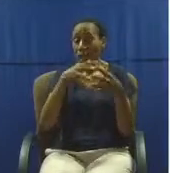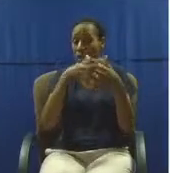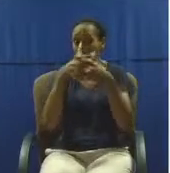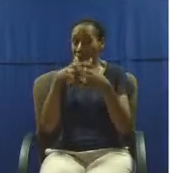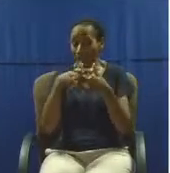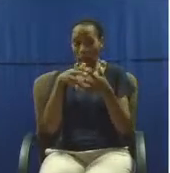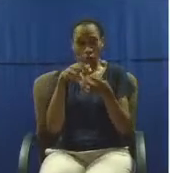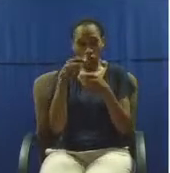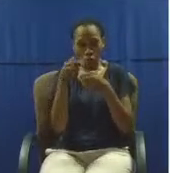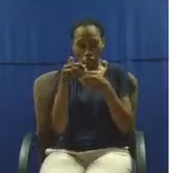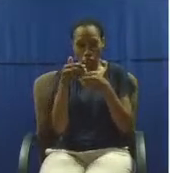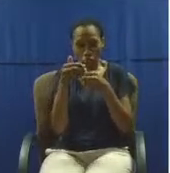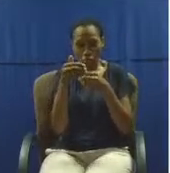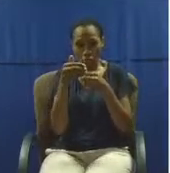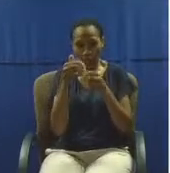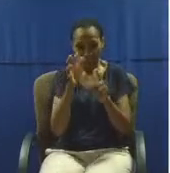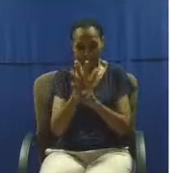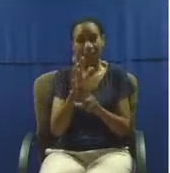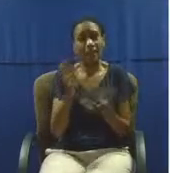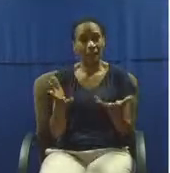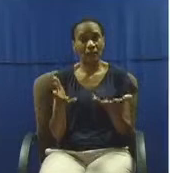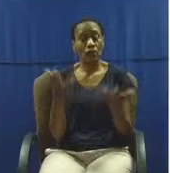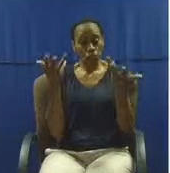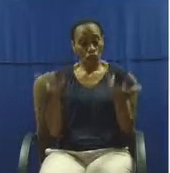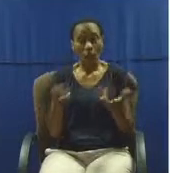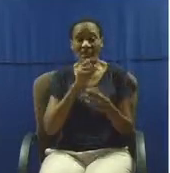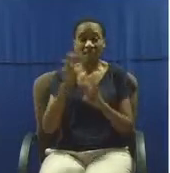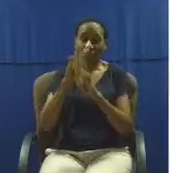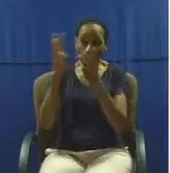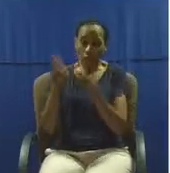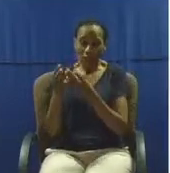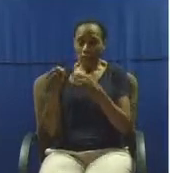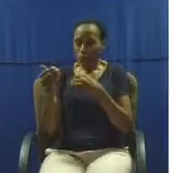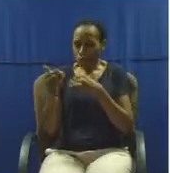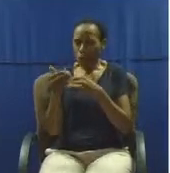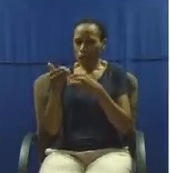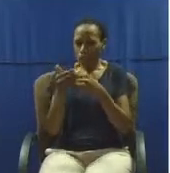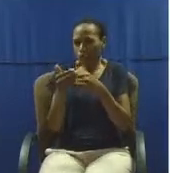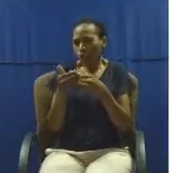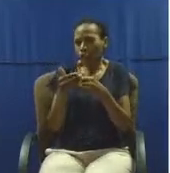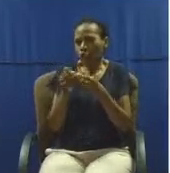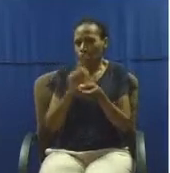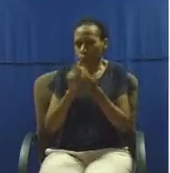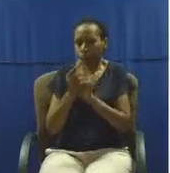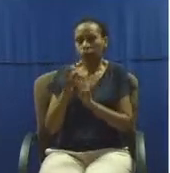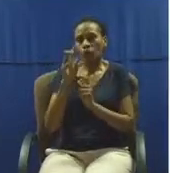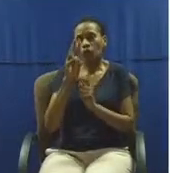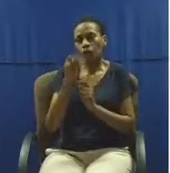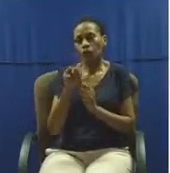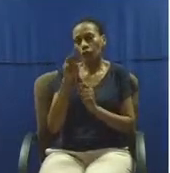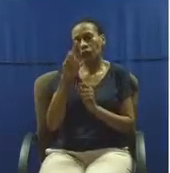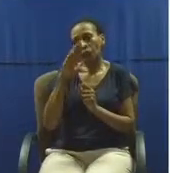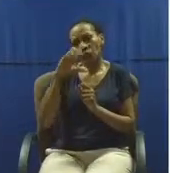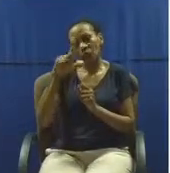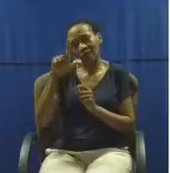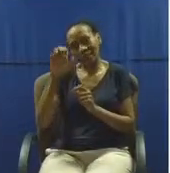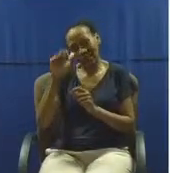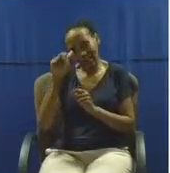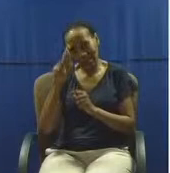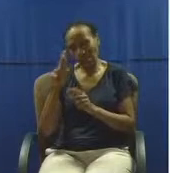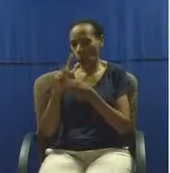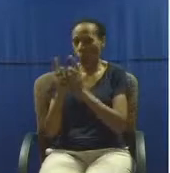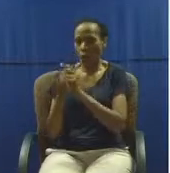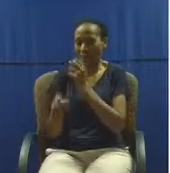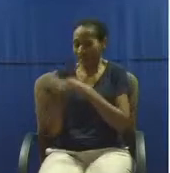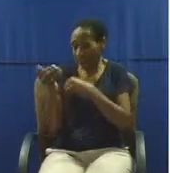this close to a nuclear war. I didn't quite understand at the time. I was 10 years old,